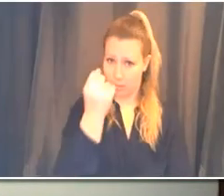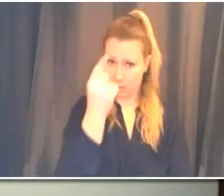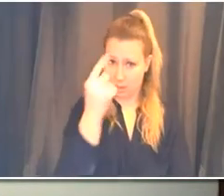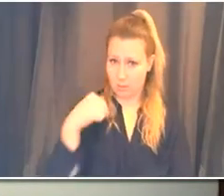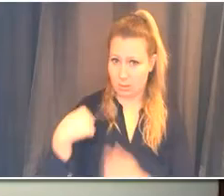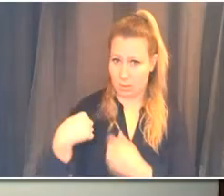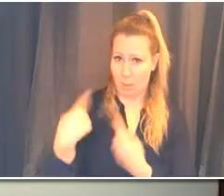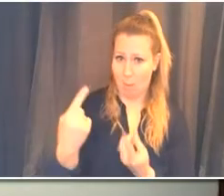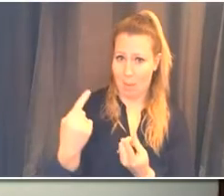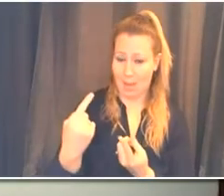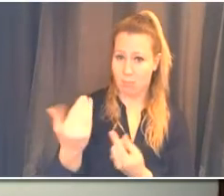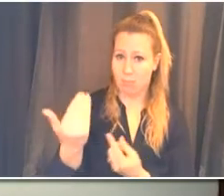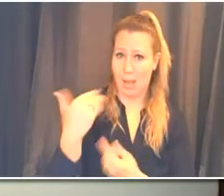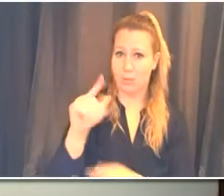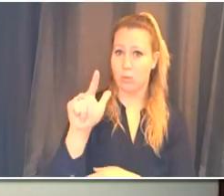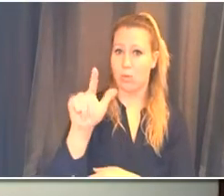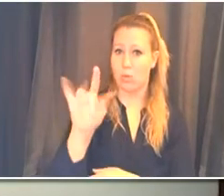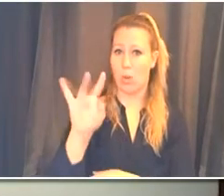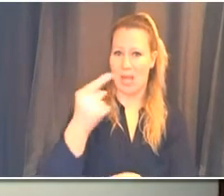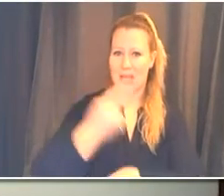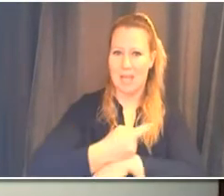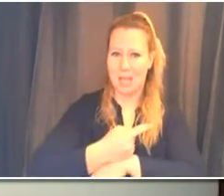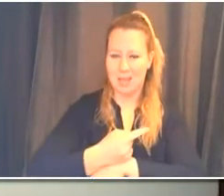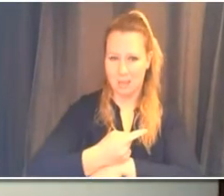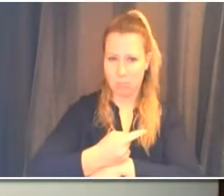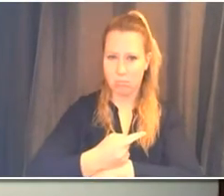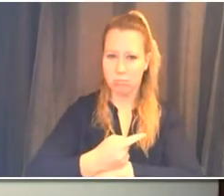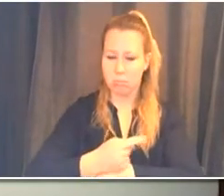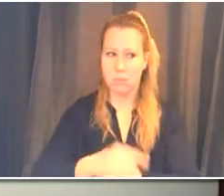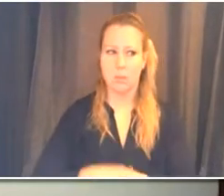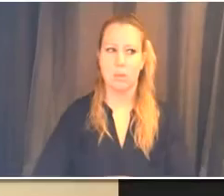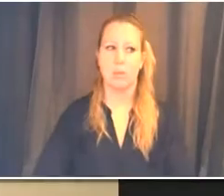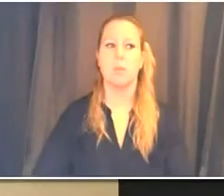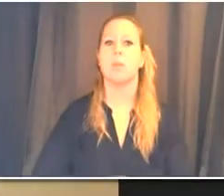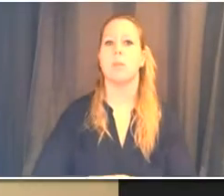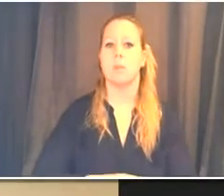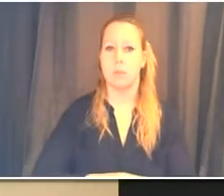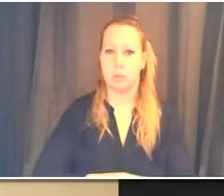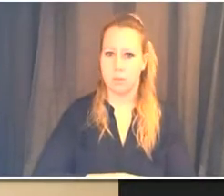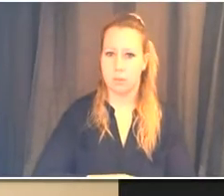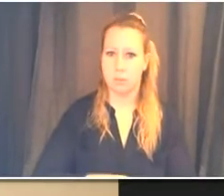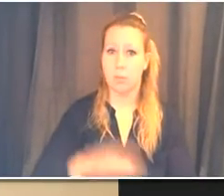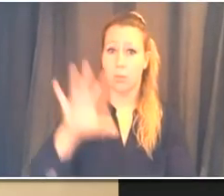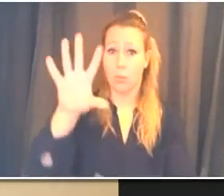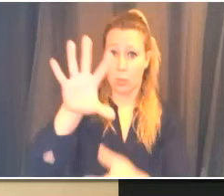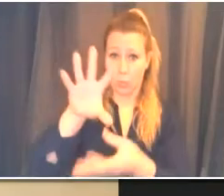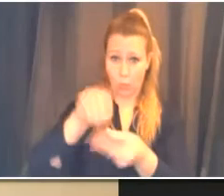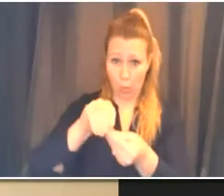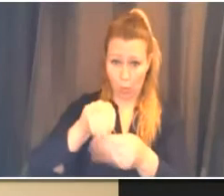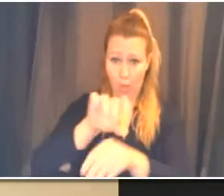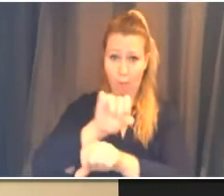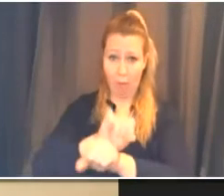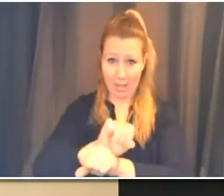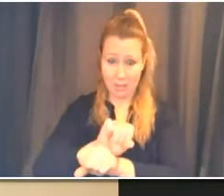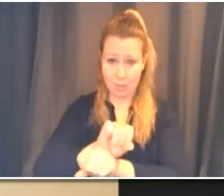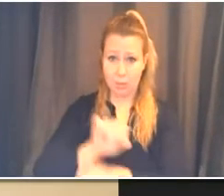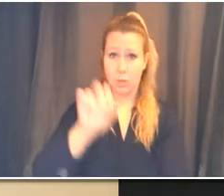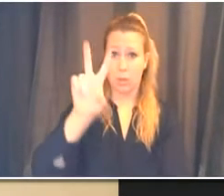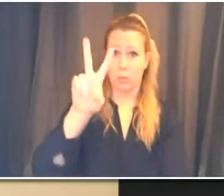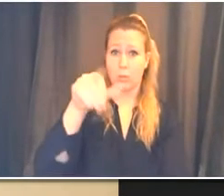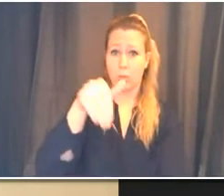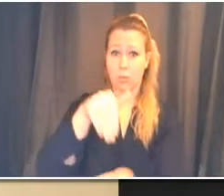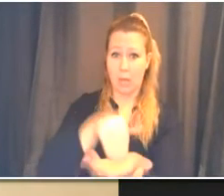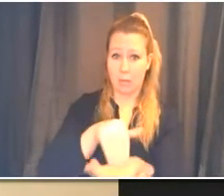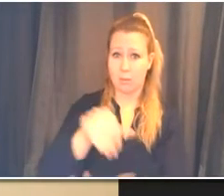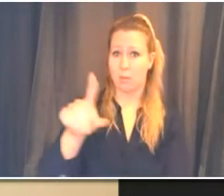and 1,25 were misdemeanors and two were violations and like others I am concerned so